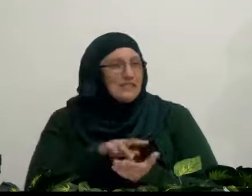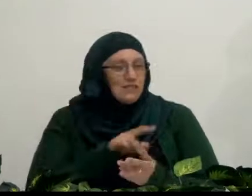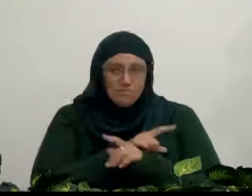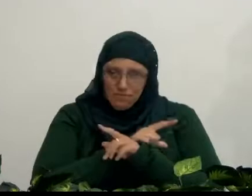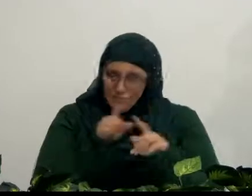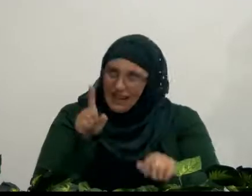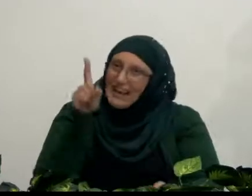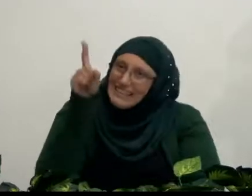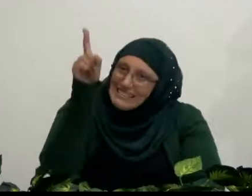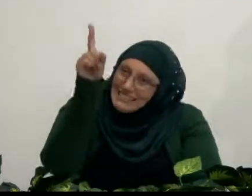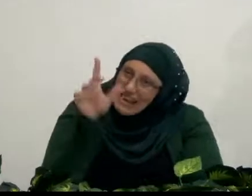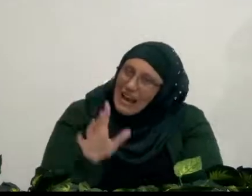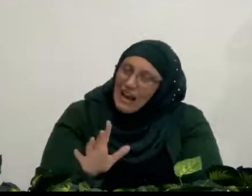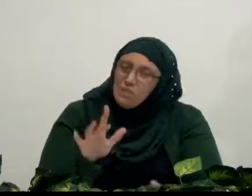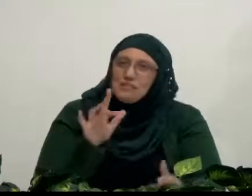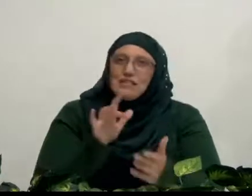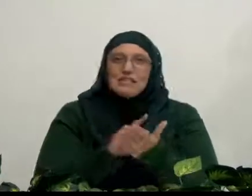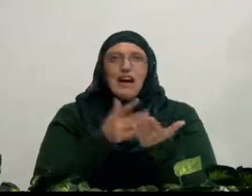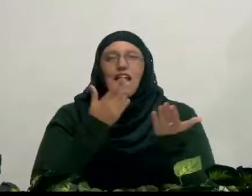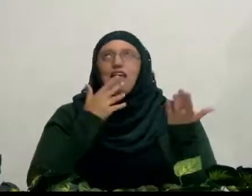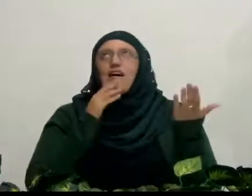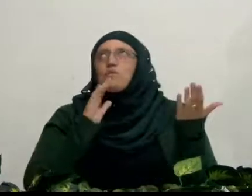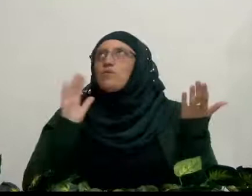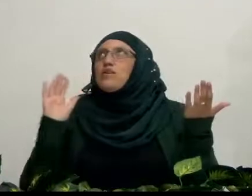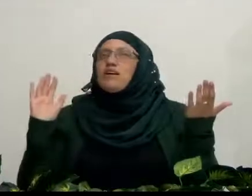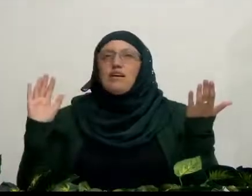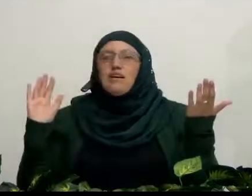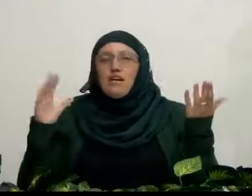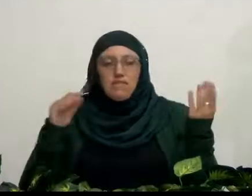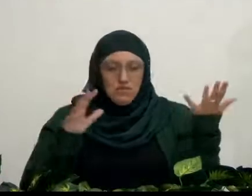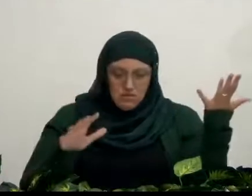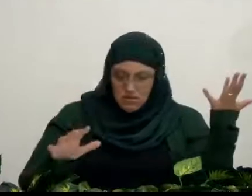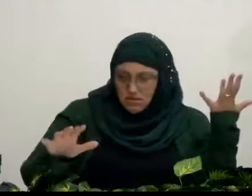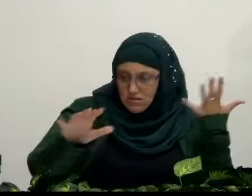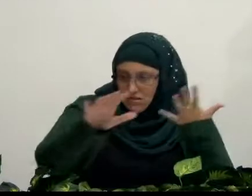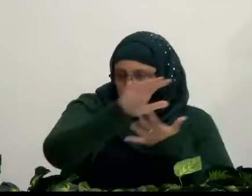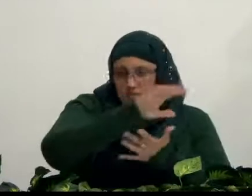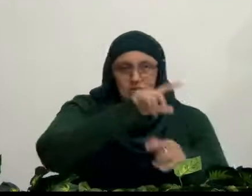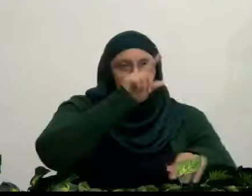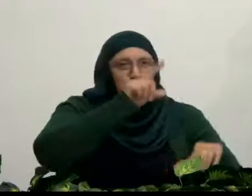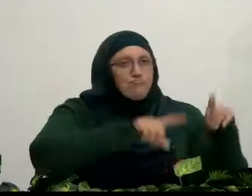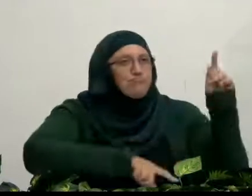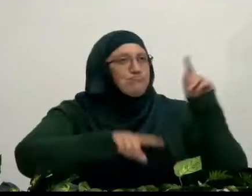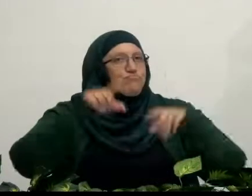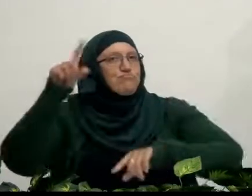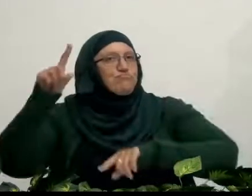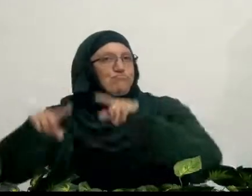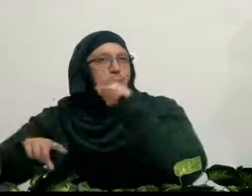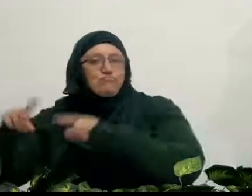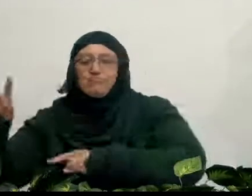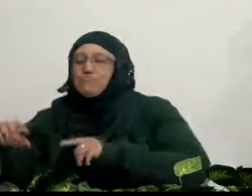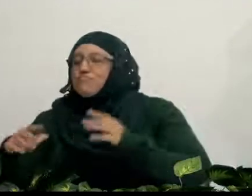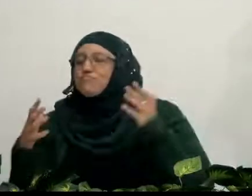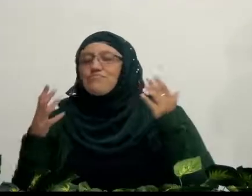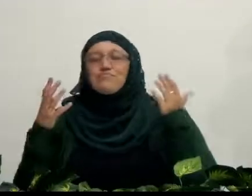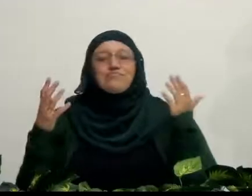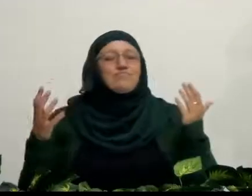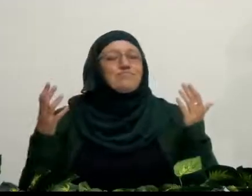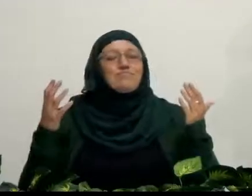we maintain it, as Alhamdulillah, you maintain it. Already the presentation of tonight gave me the impression, Alhamdulillah, you are maintaining